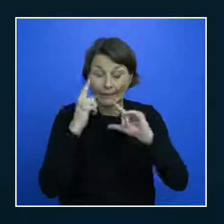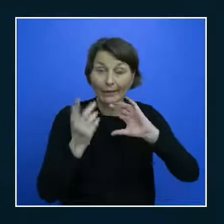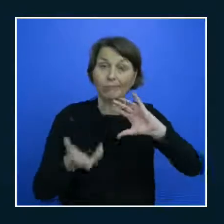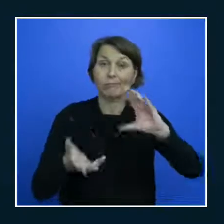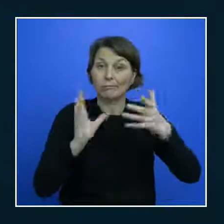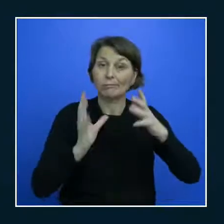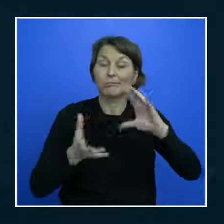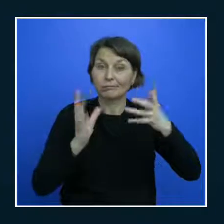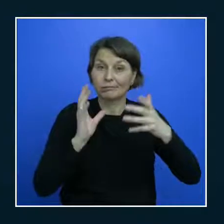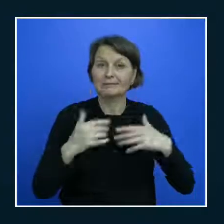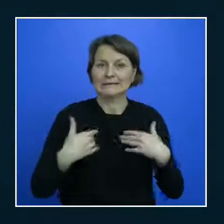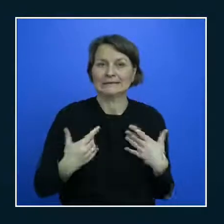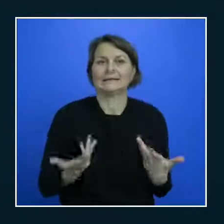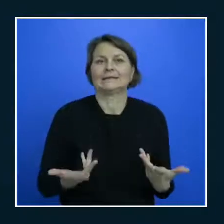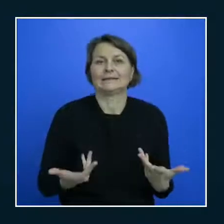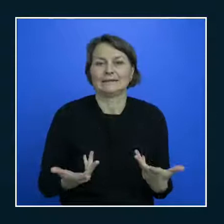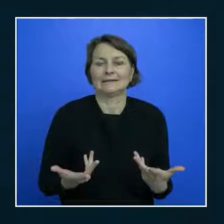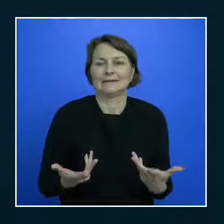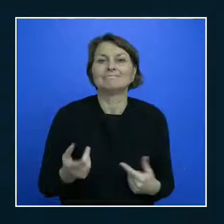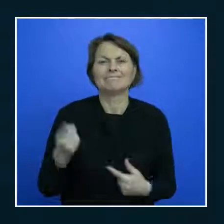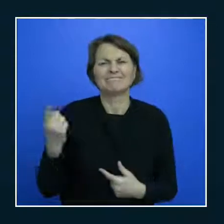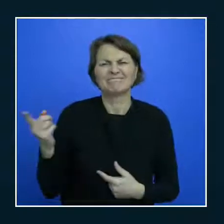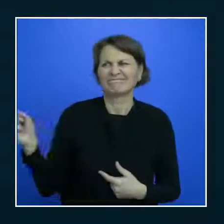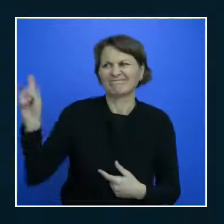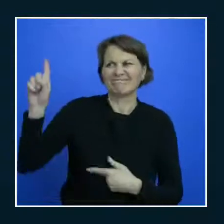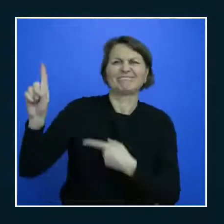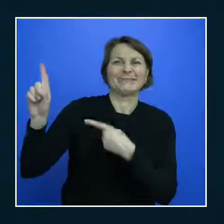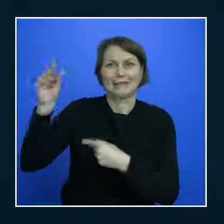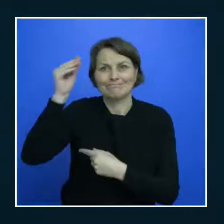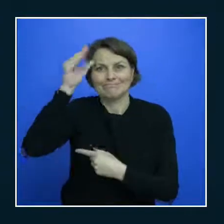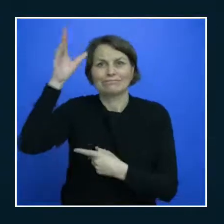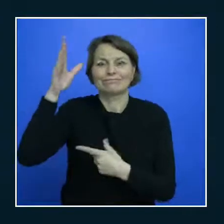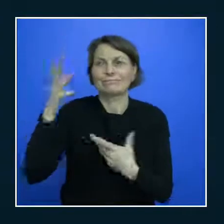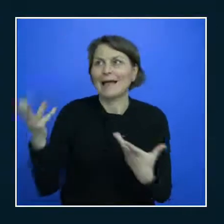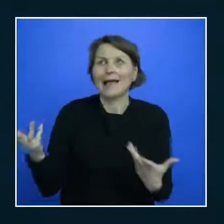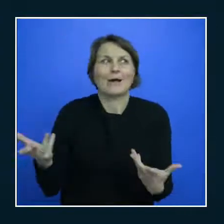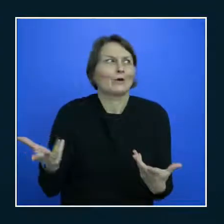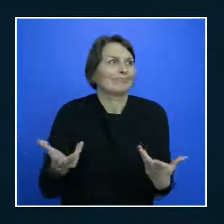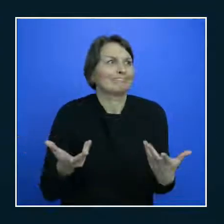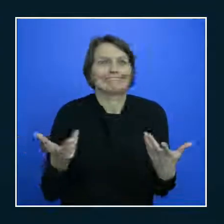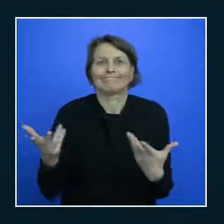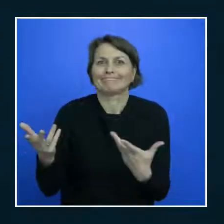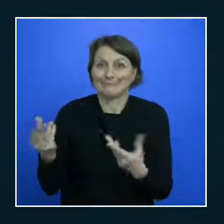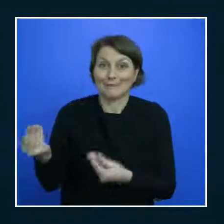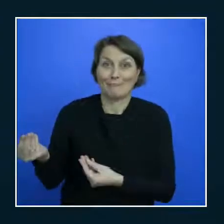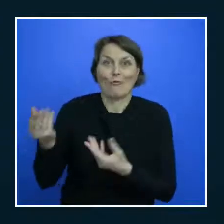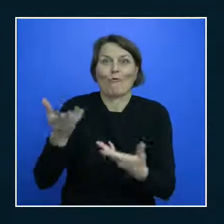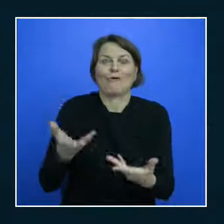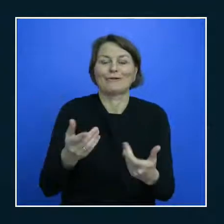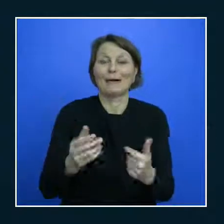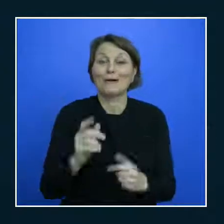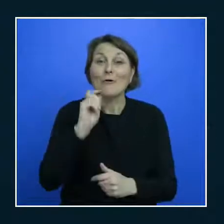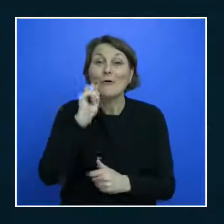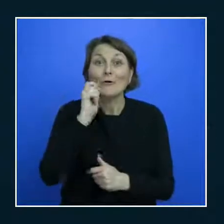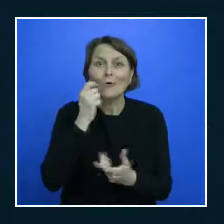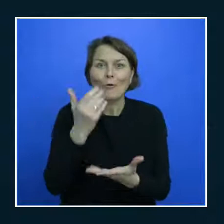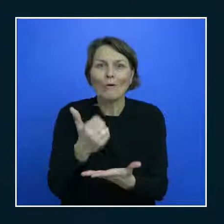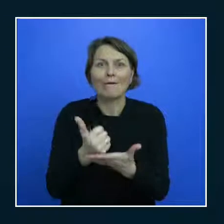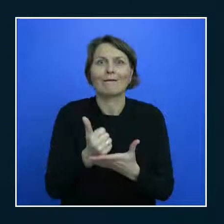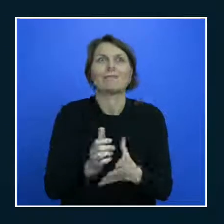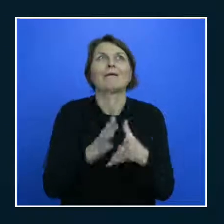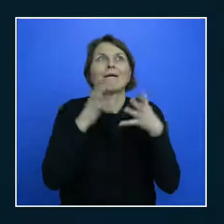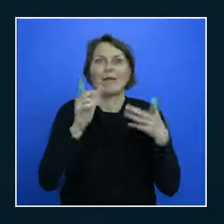Hunt. He's made a business out of our incompetence, right? So yeah, that was really cool to me. I think it'll change a lot of things.